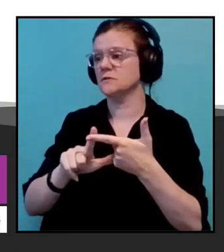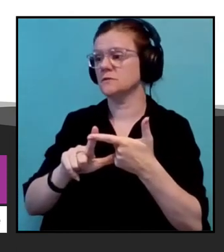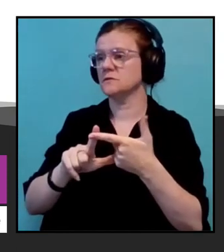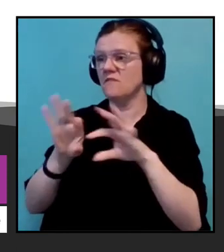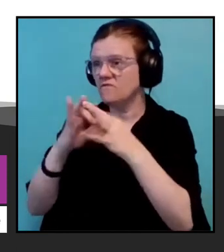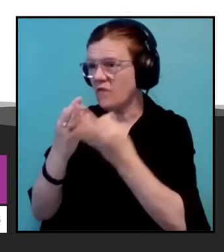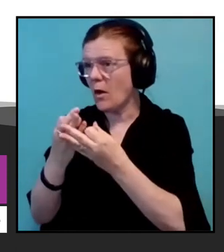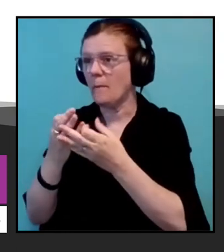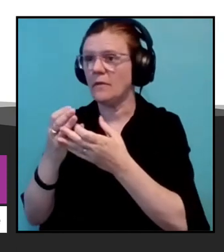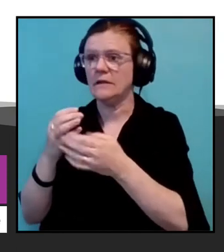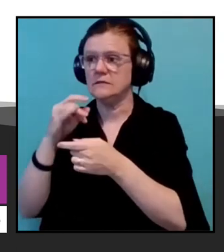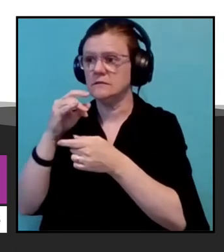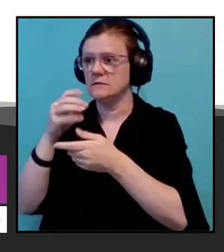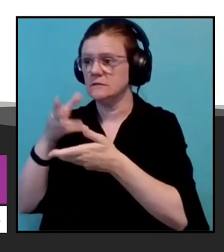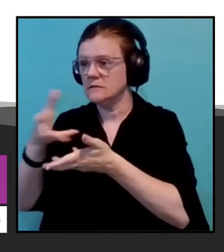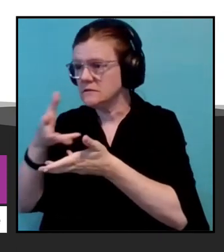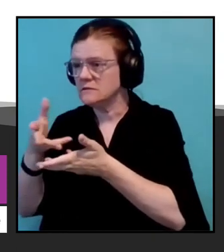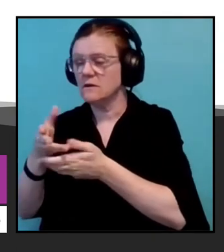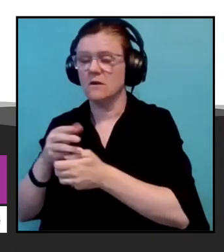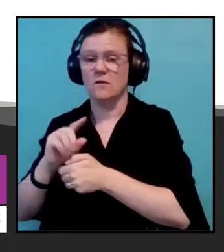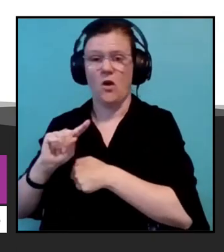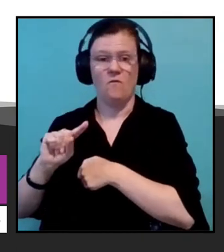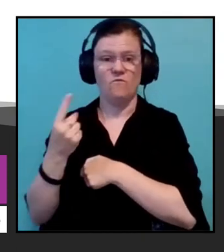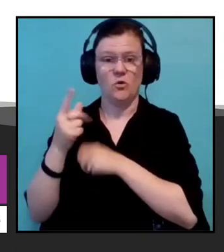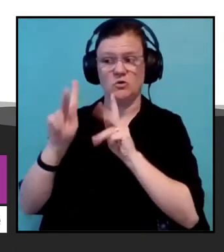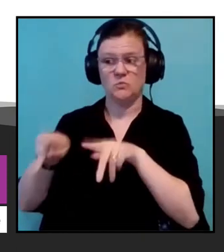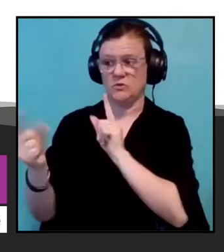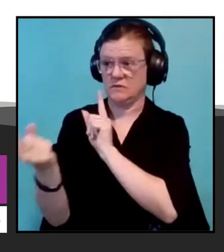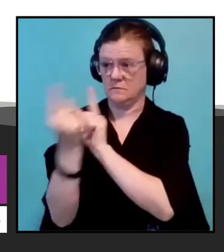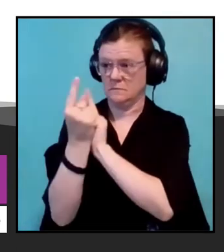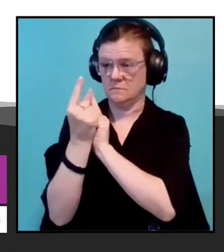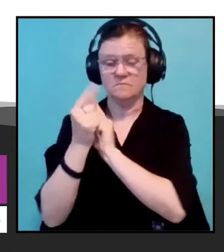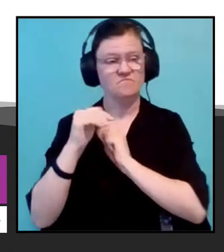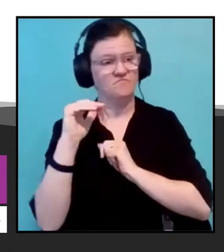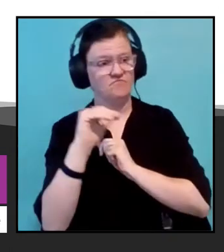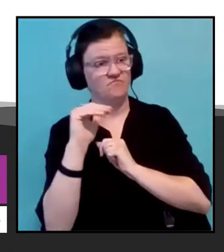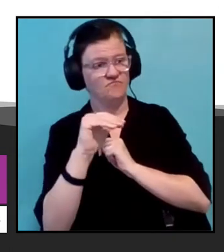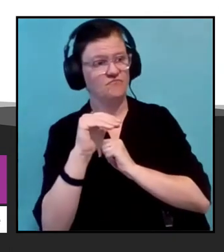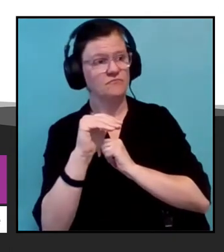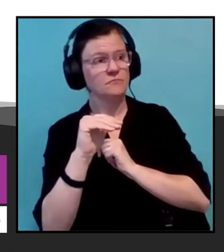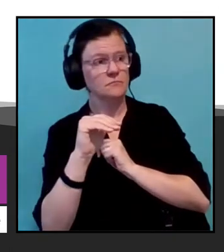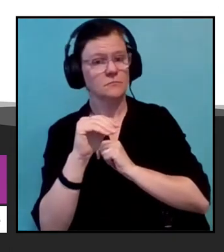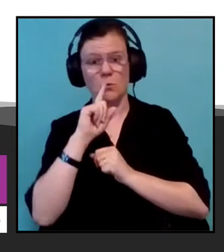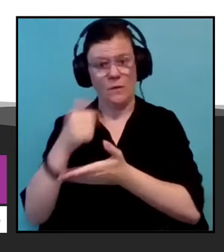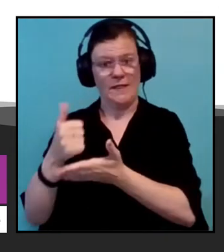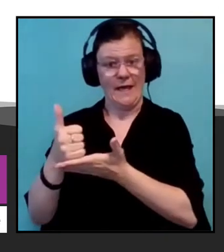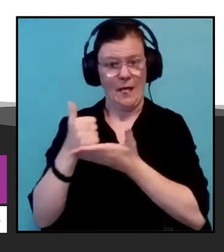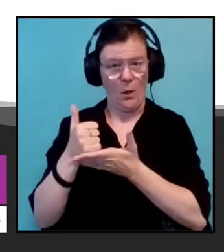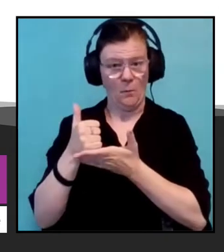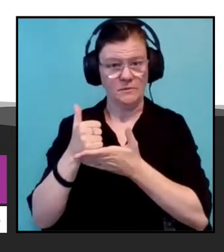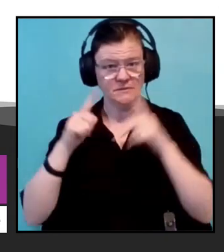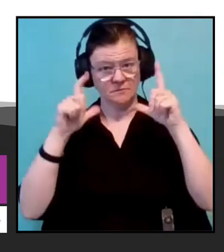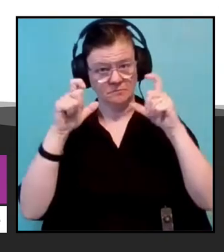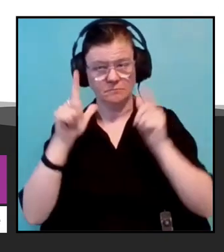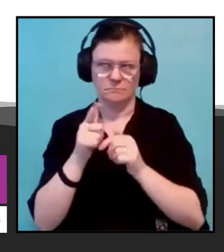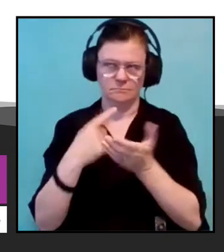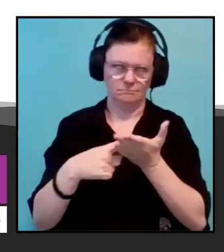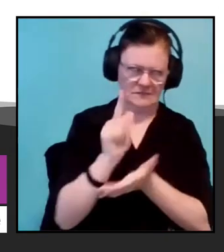as families. And our very first person who came up, who told us, actually who like helped us use the Polaroid, which I'll get to